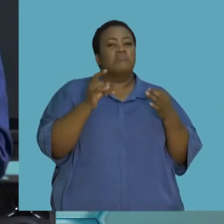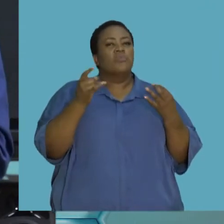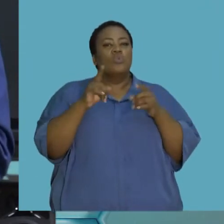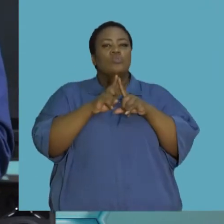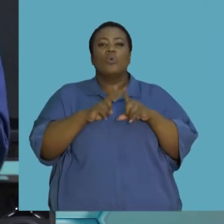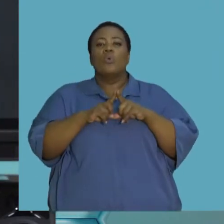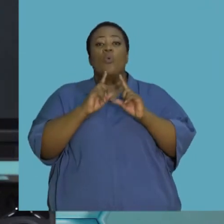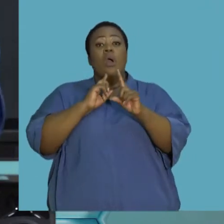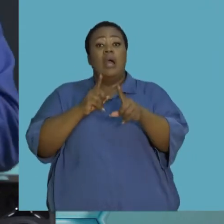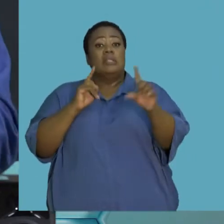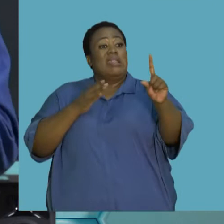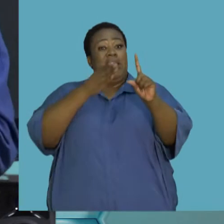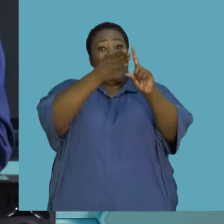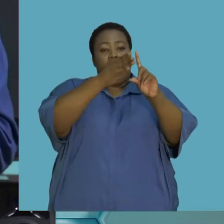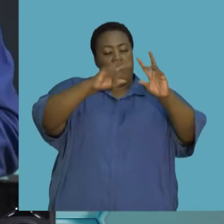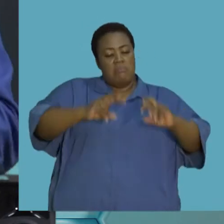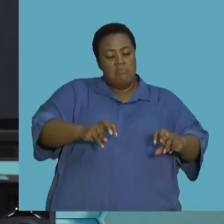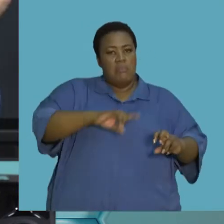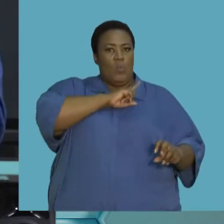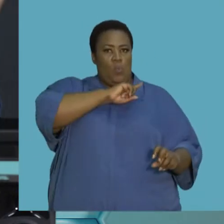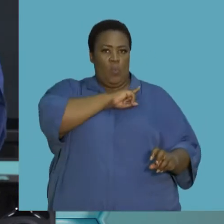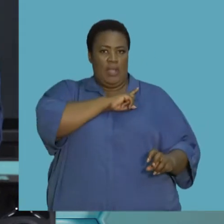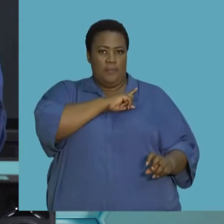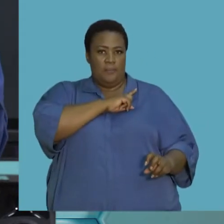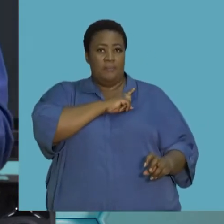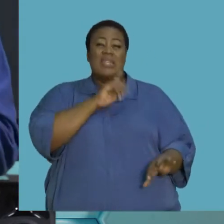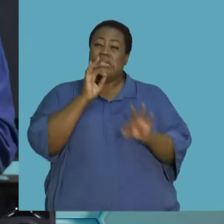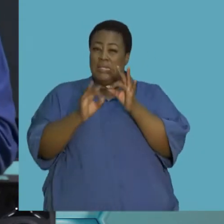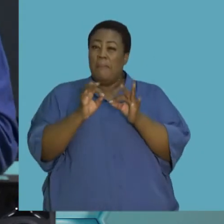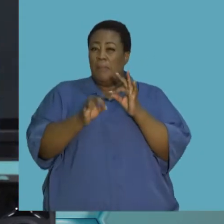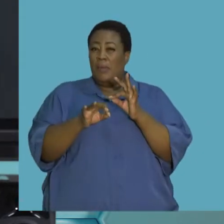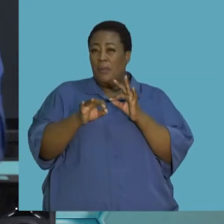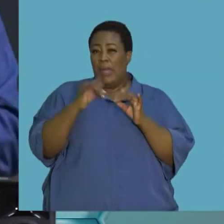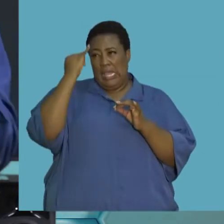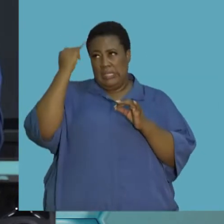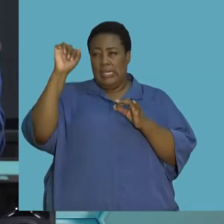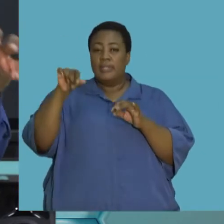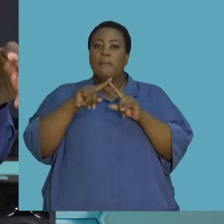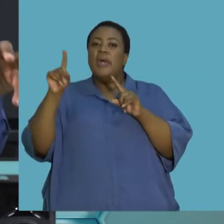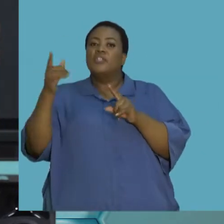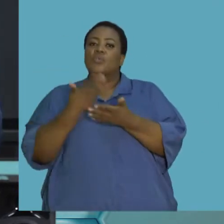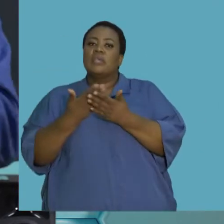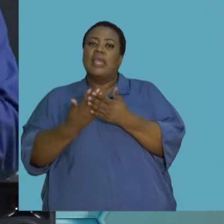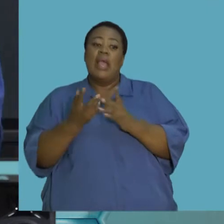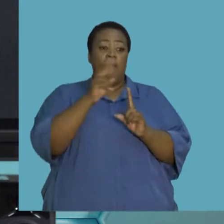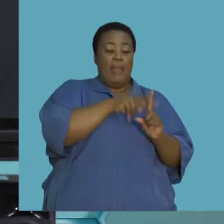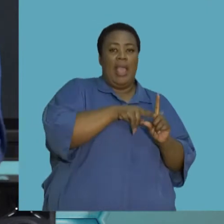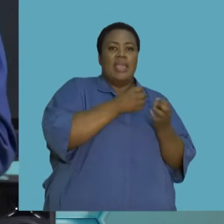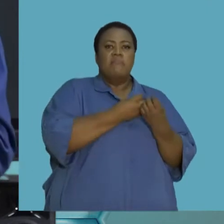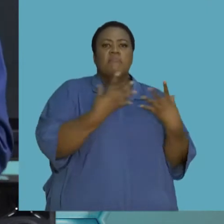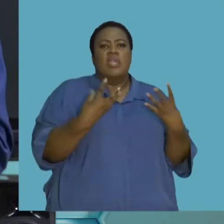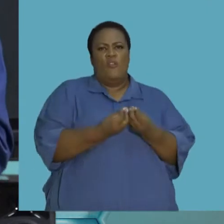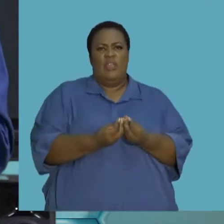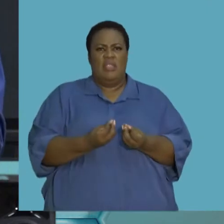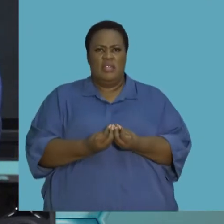investigation. So again, a simple concept, and you can apply that concept in most